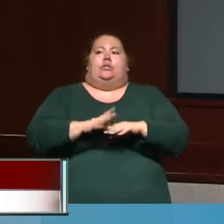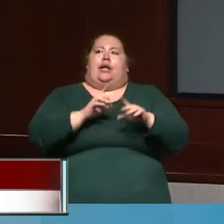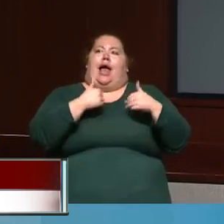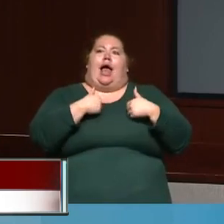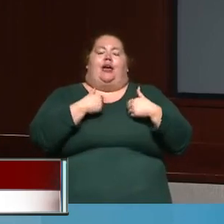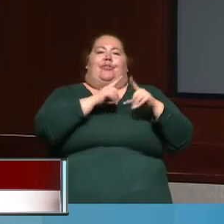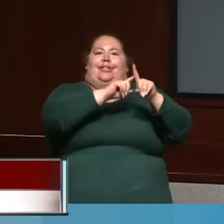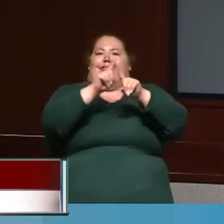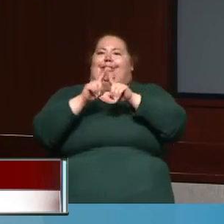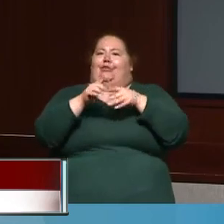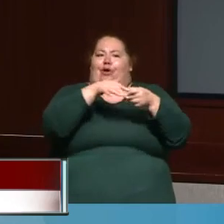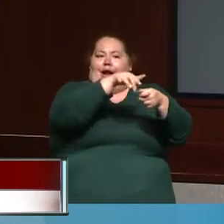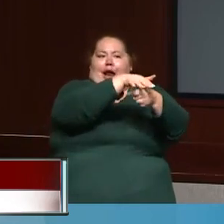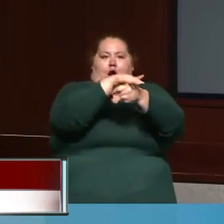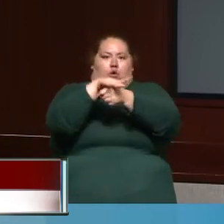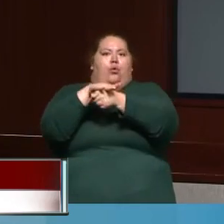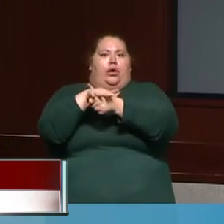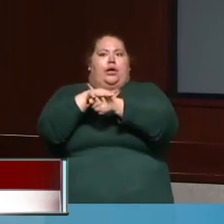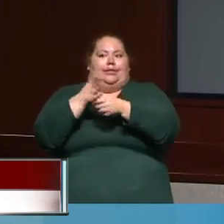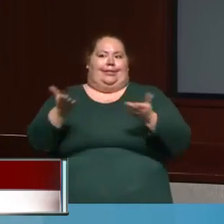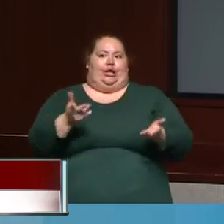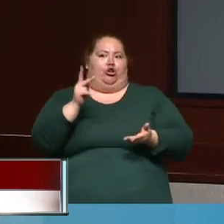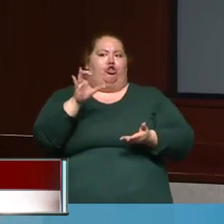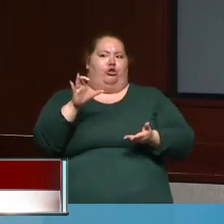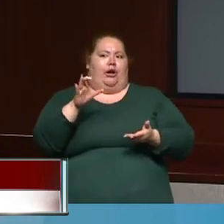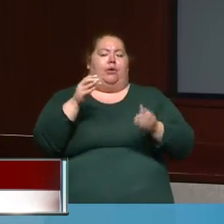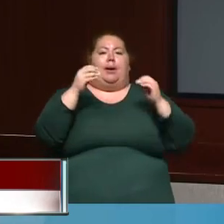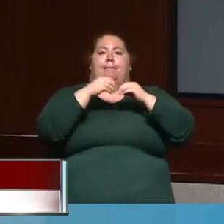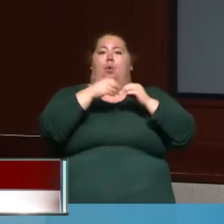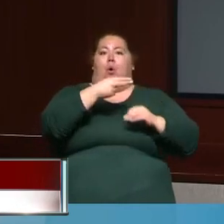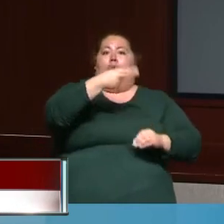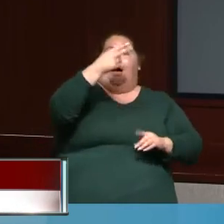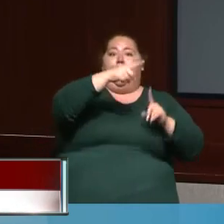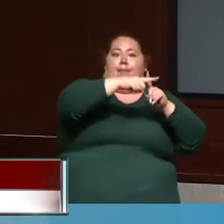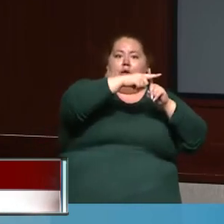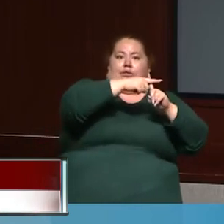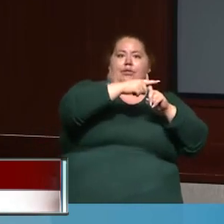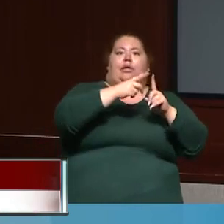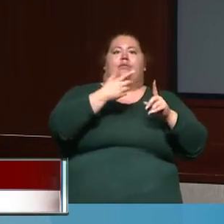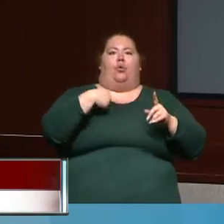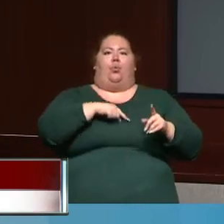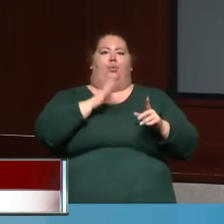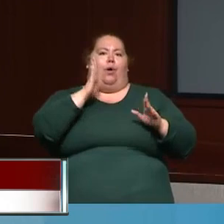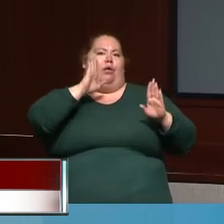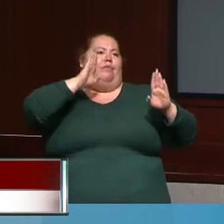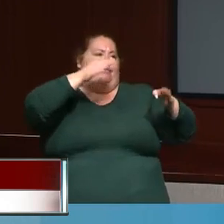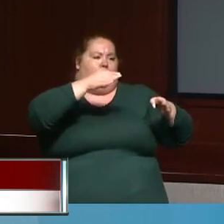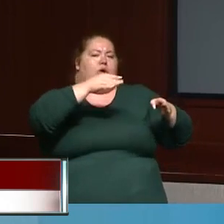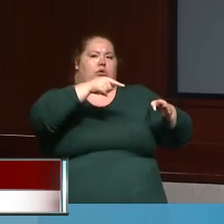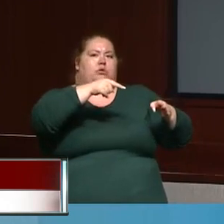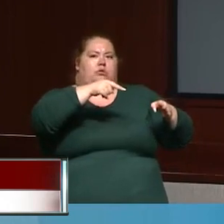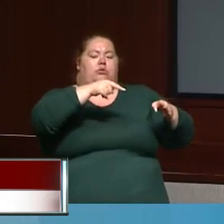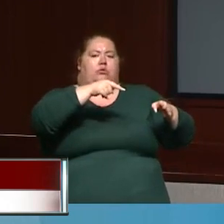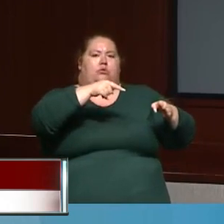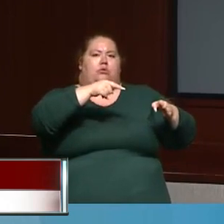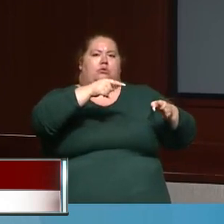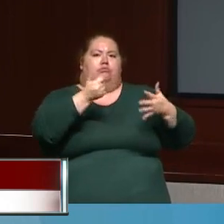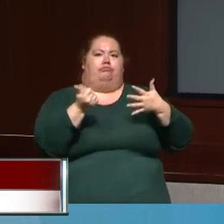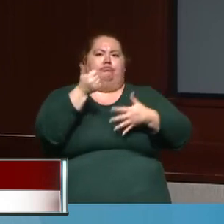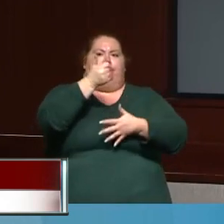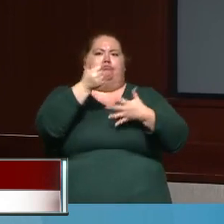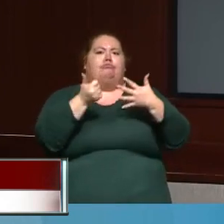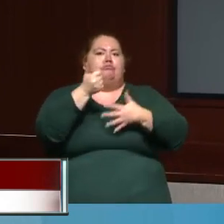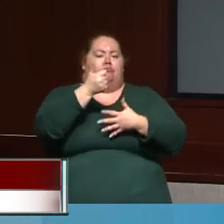high positivity rates. We need to be pivoting and focused and prioritizing, making sure